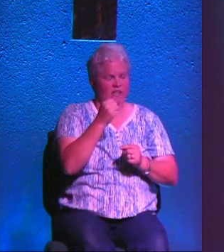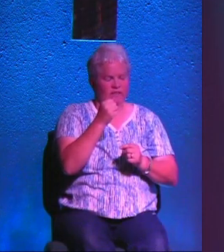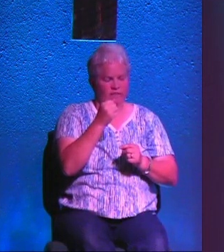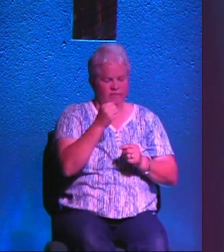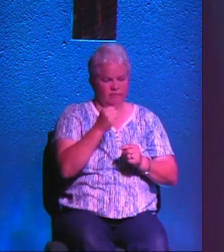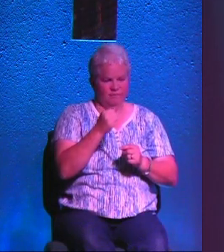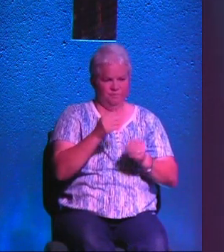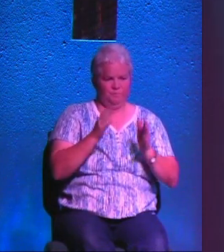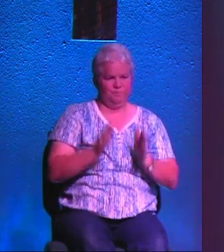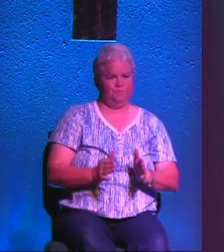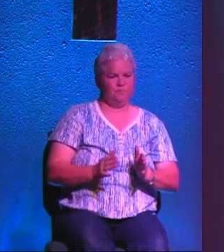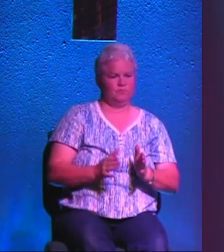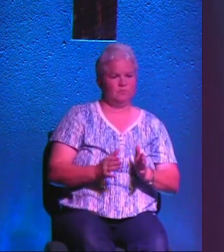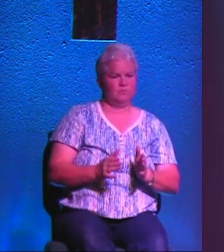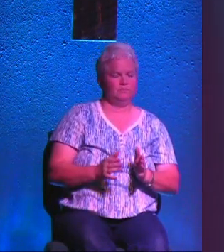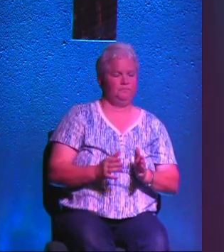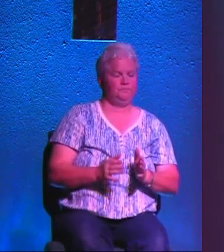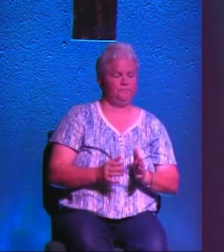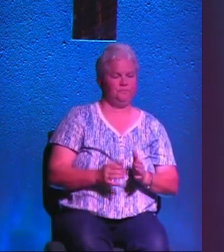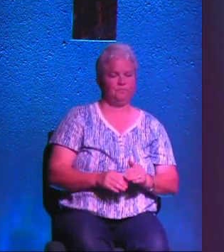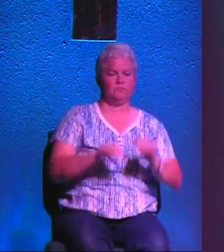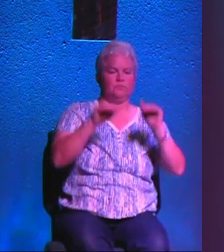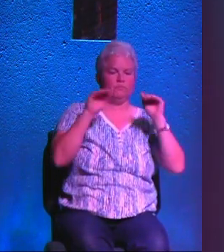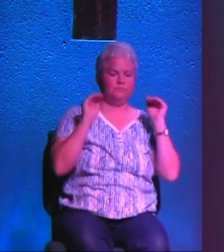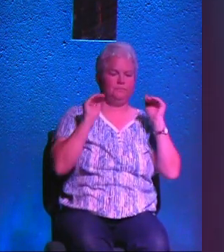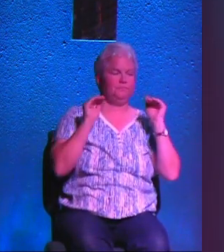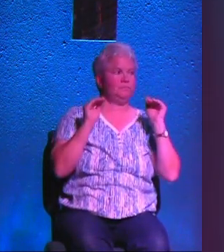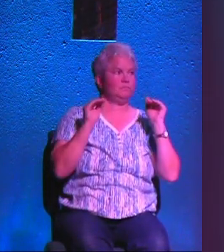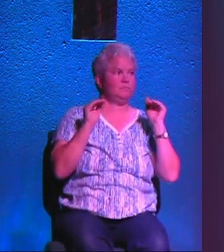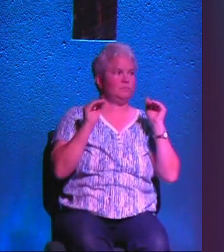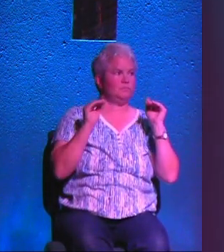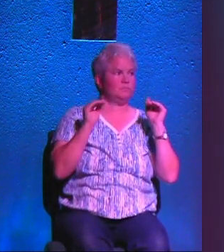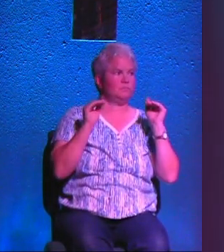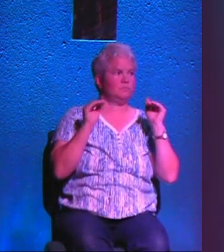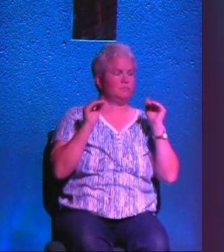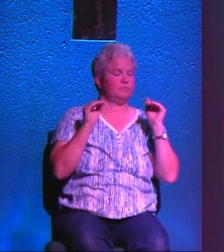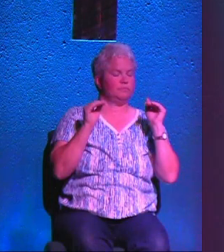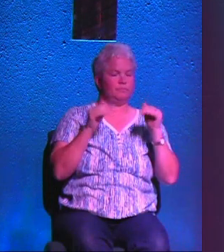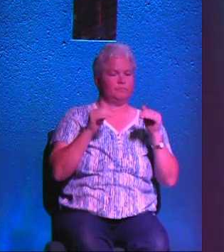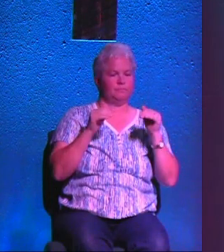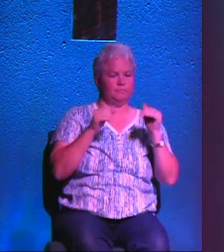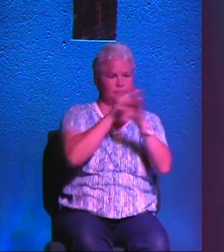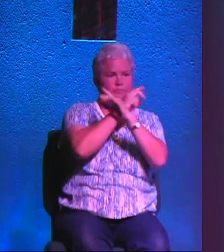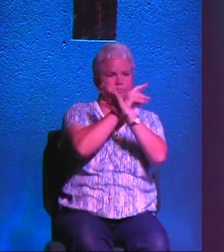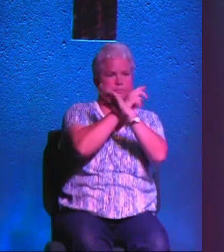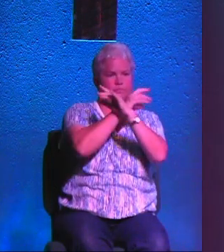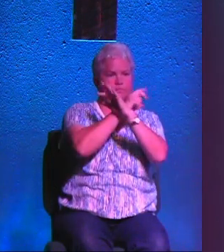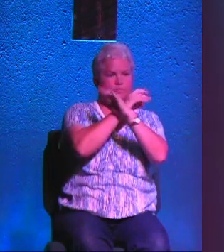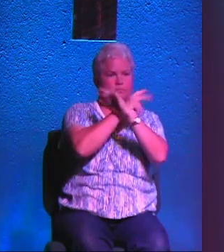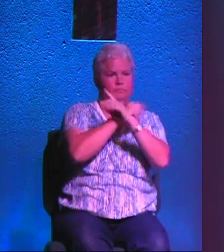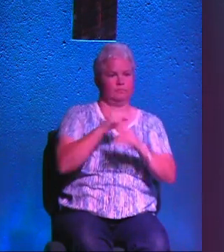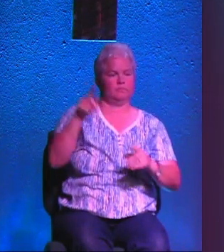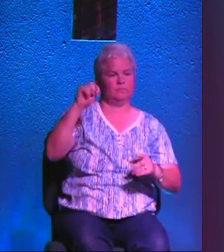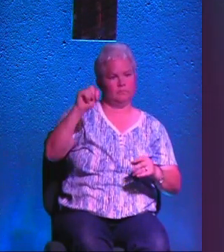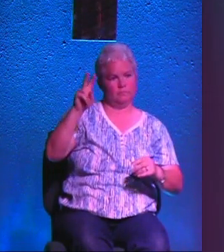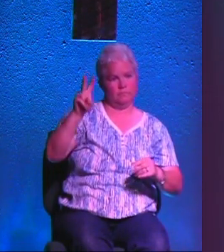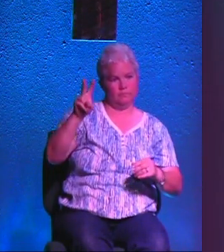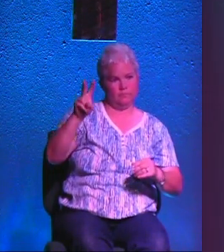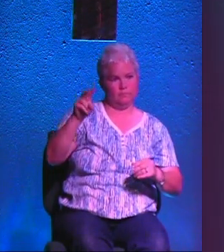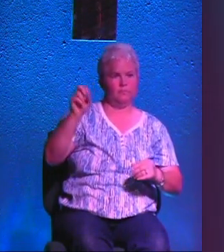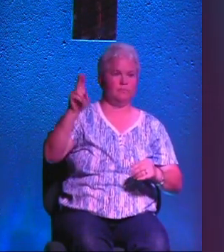a person who is in the pulpit or is putting out a video or a TV show or